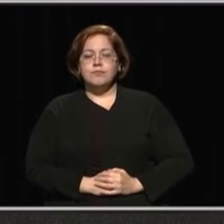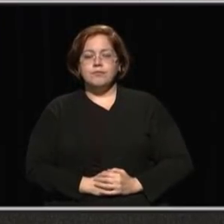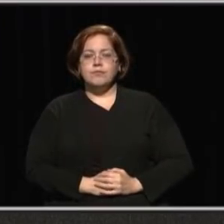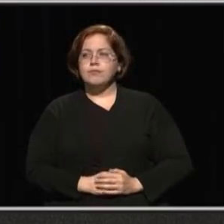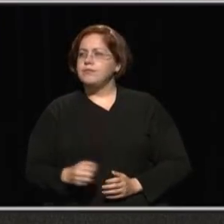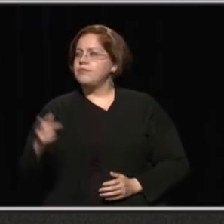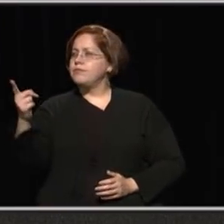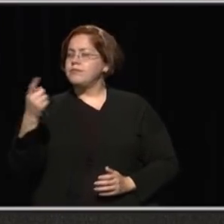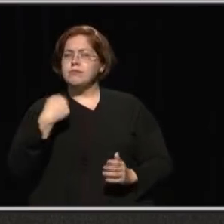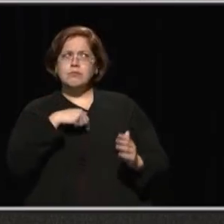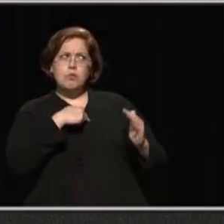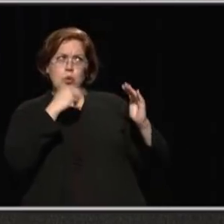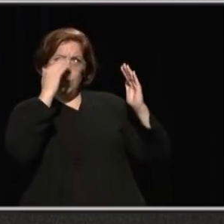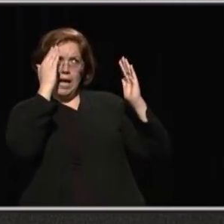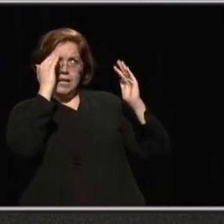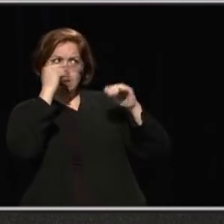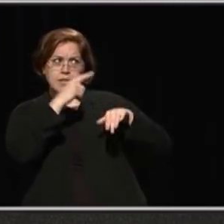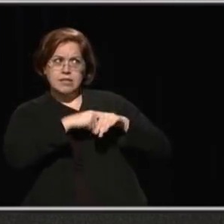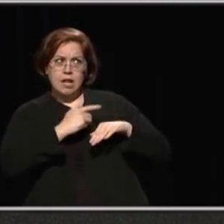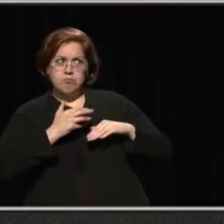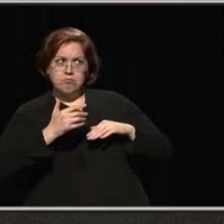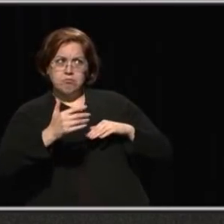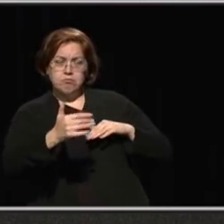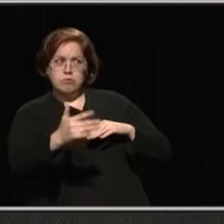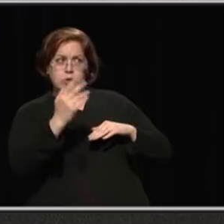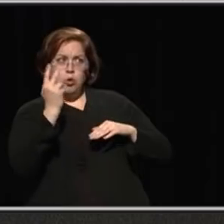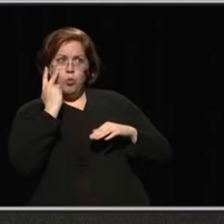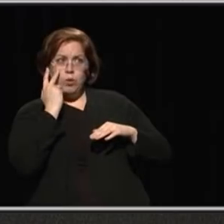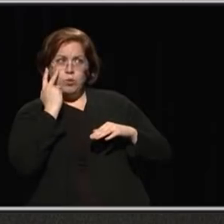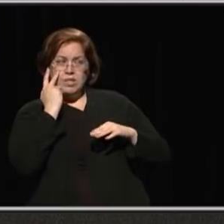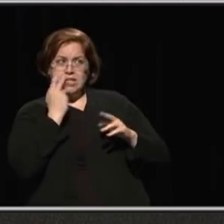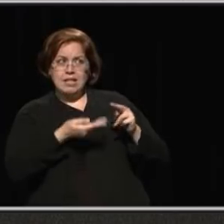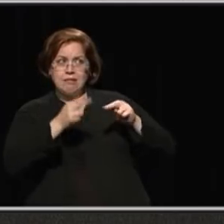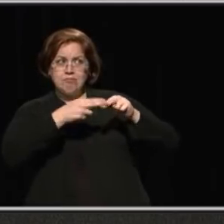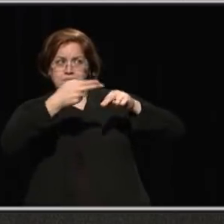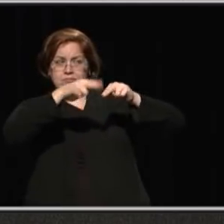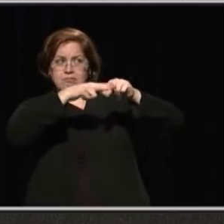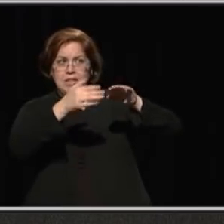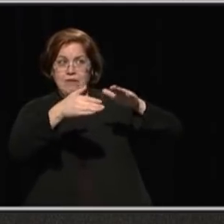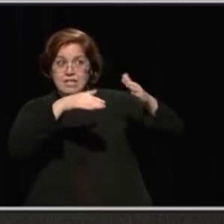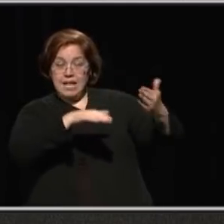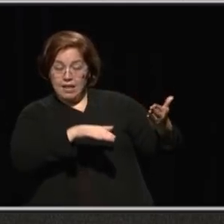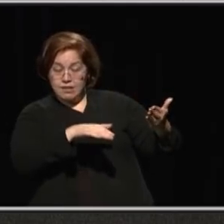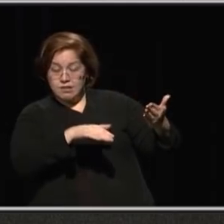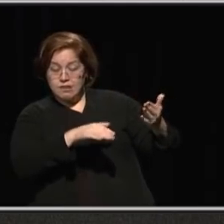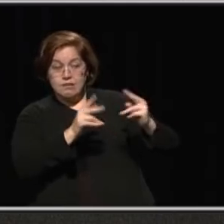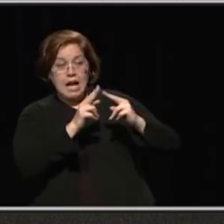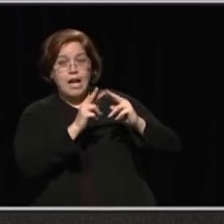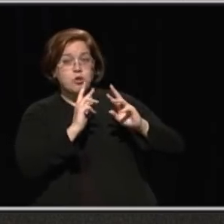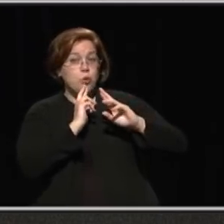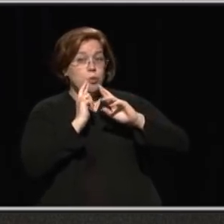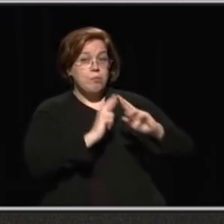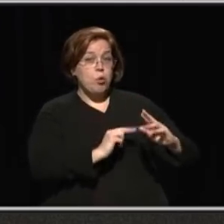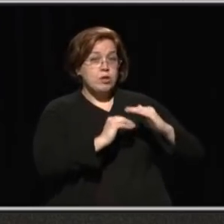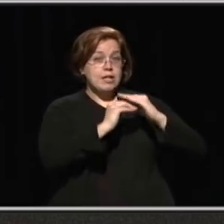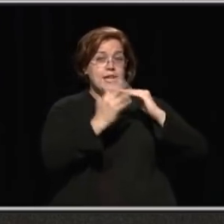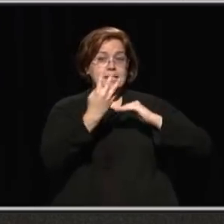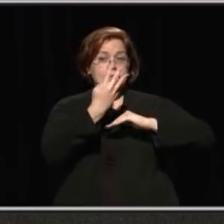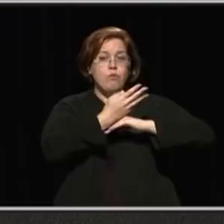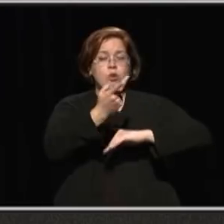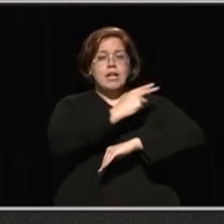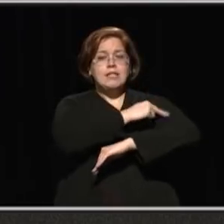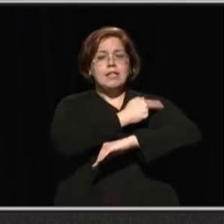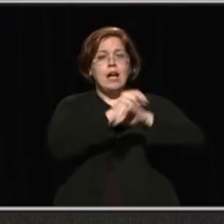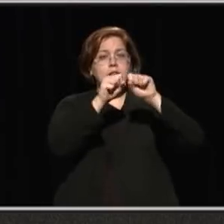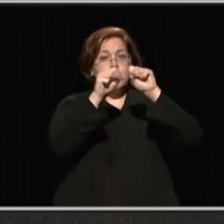Do we expect that over time we'll see a buildup of deaths either that are reported within 4 days of the hospital